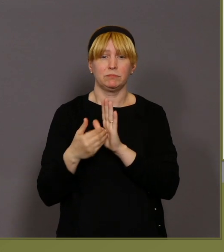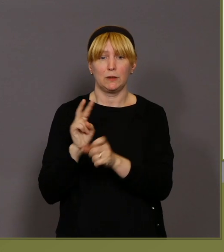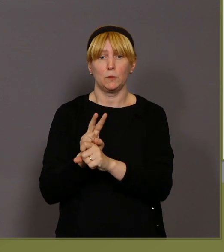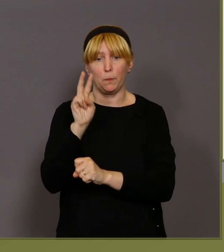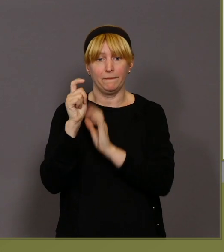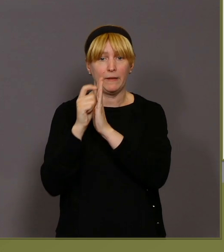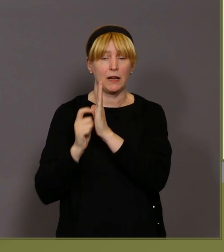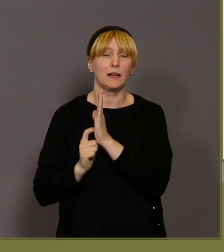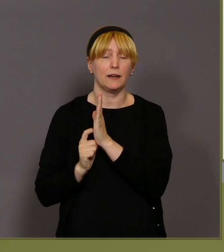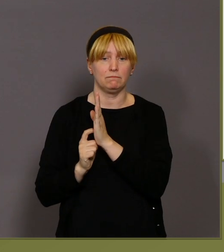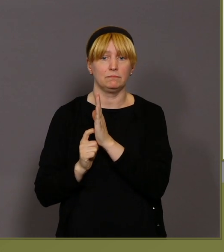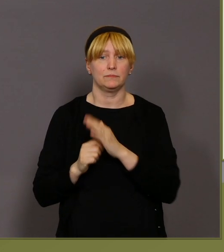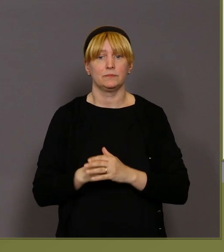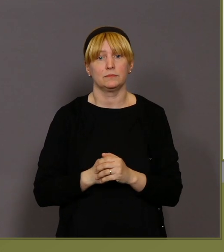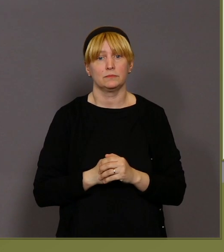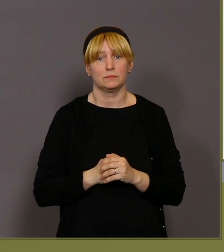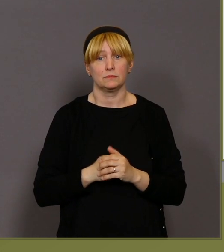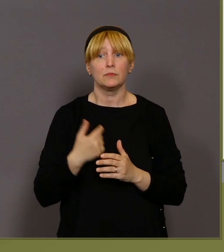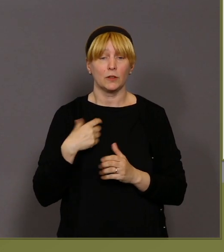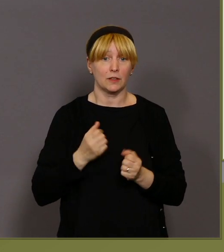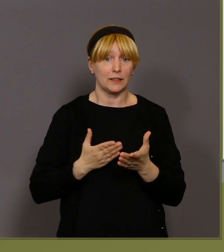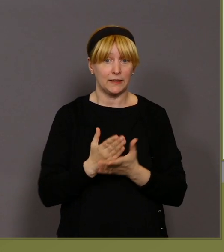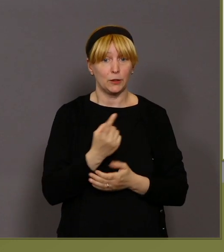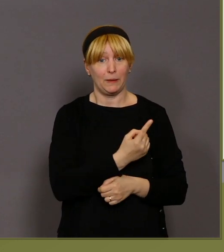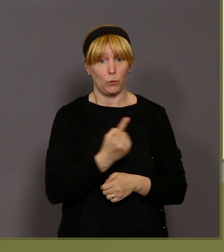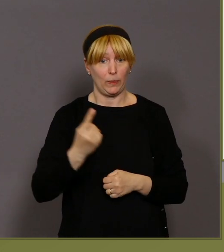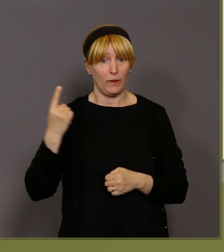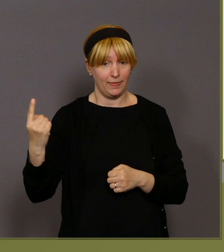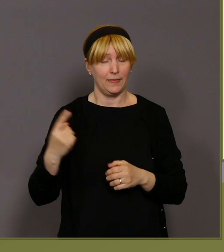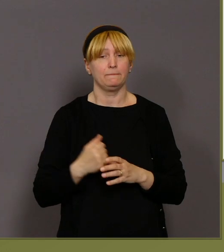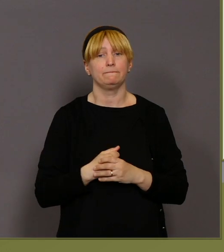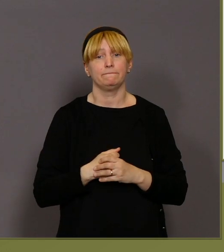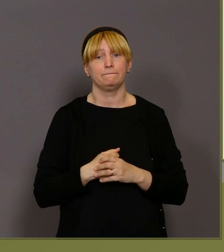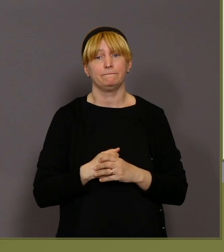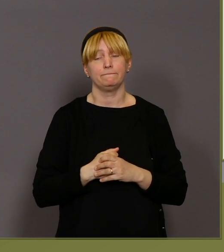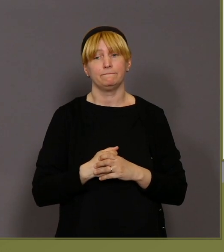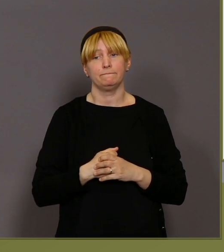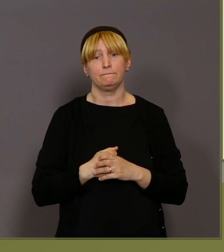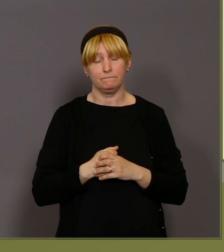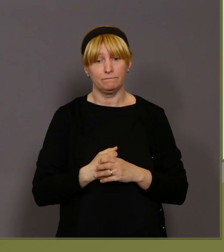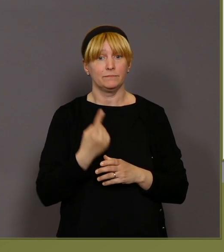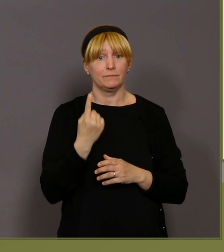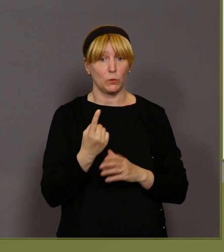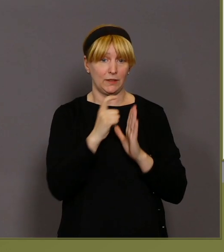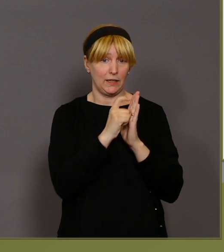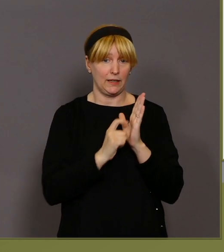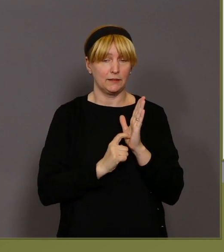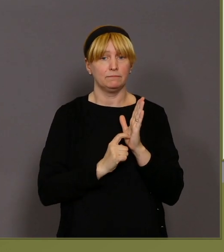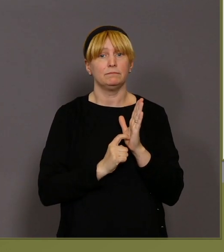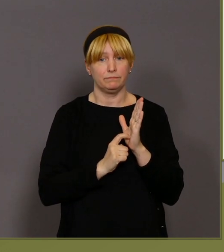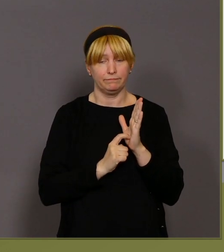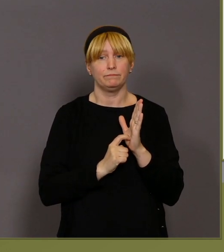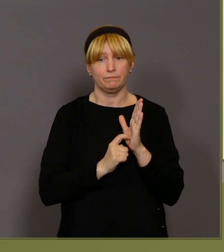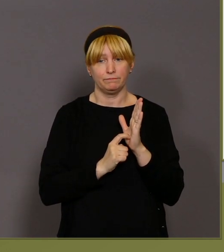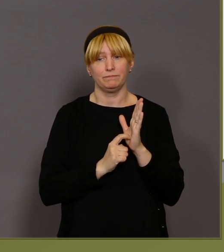rules. I'm going to go through the rules one by one. So first rule is